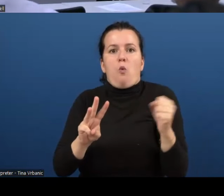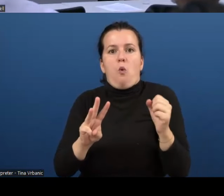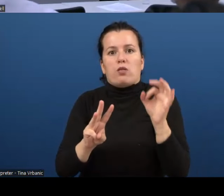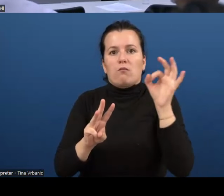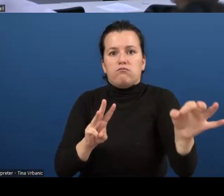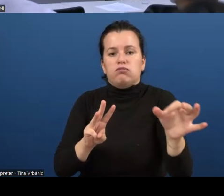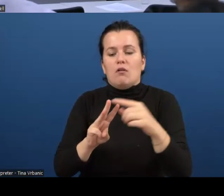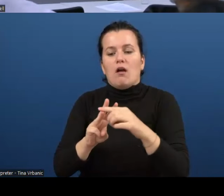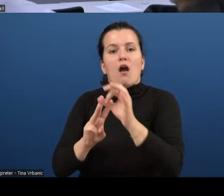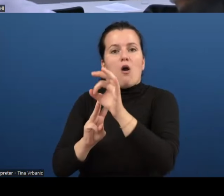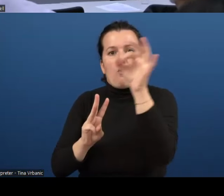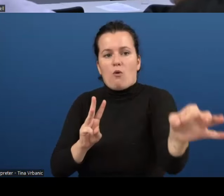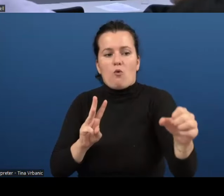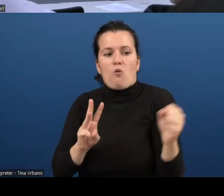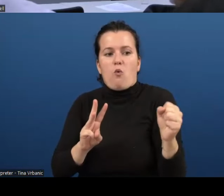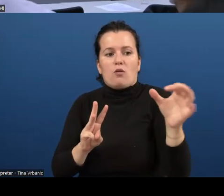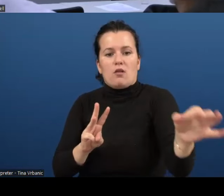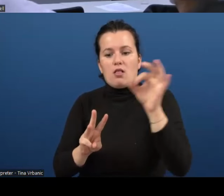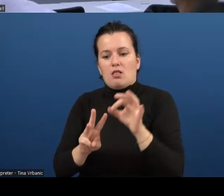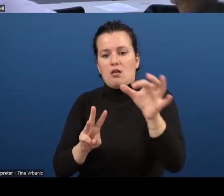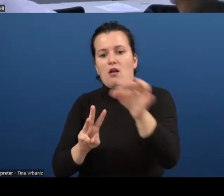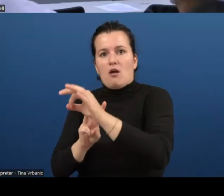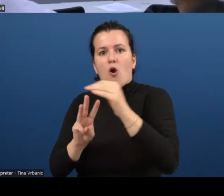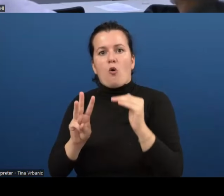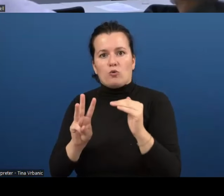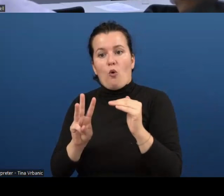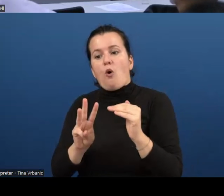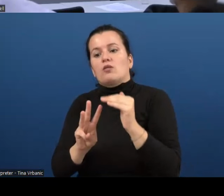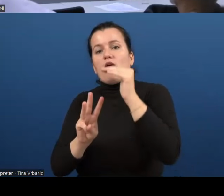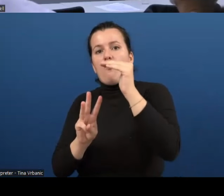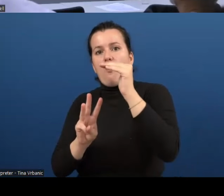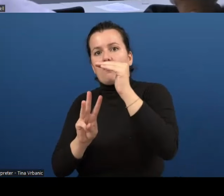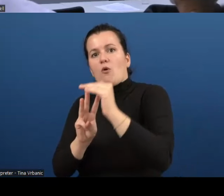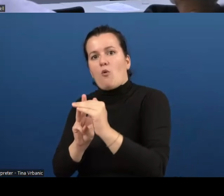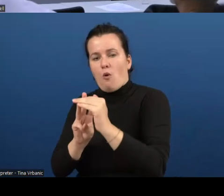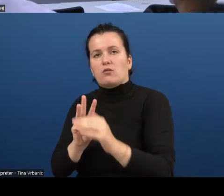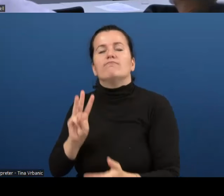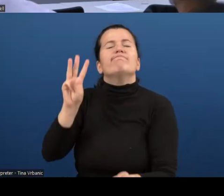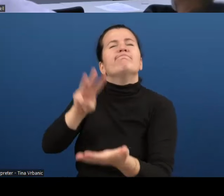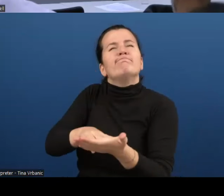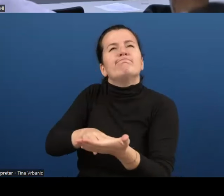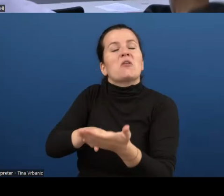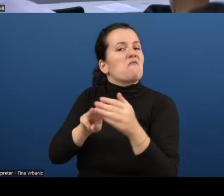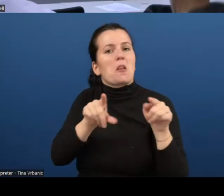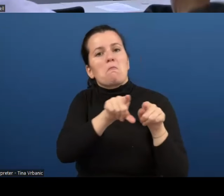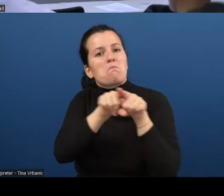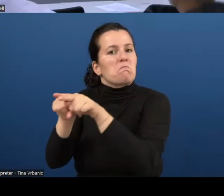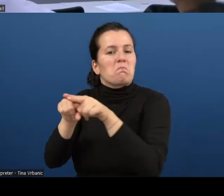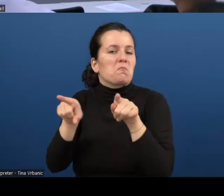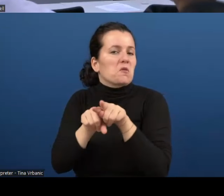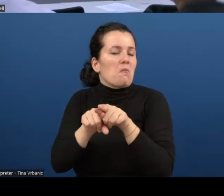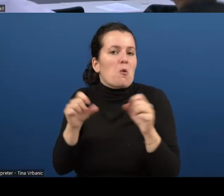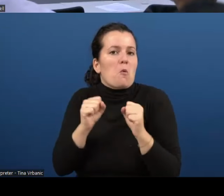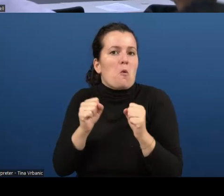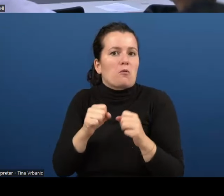hand on it and they all 3 feel equally cold. Now what if you make the 3